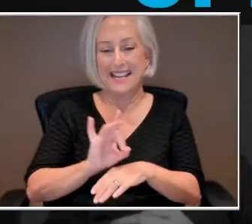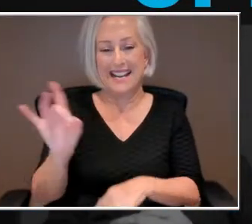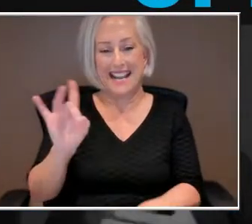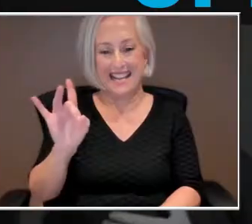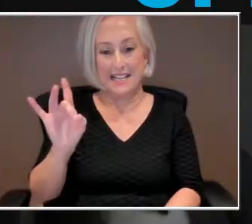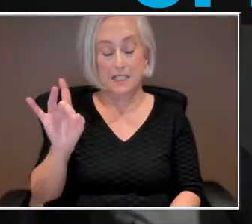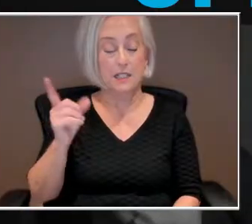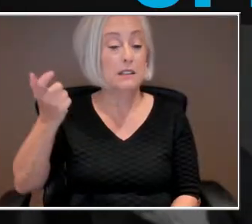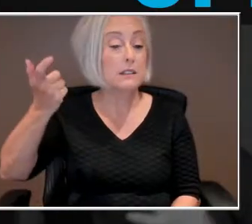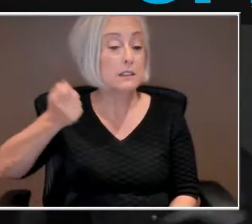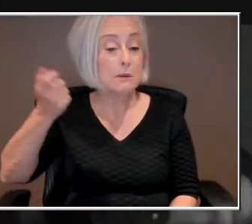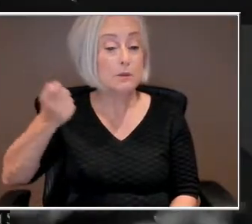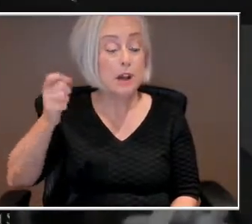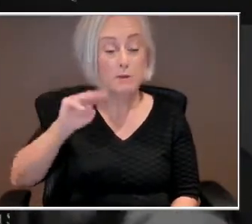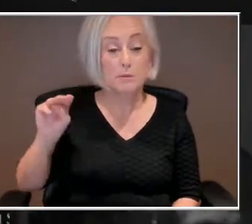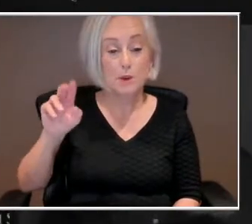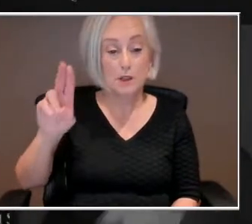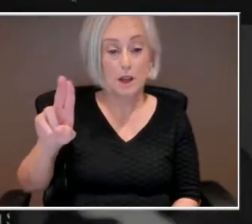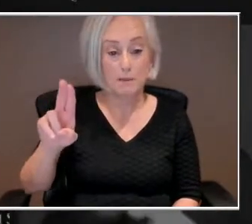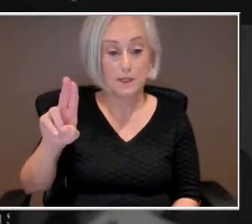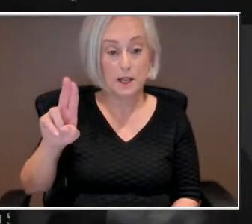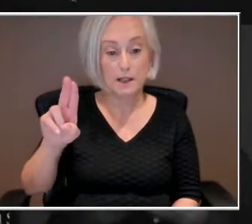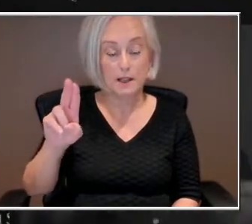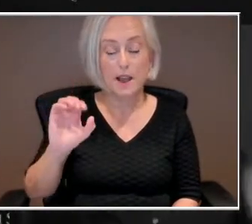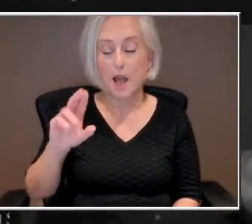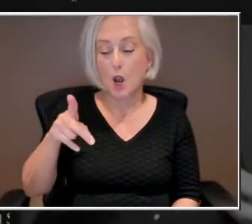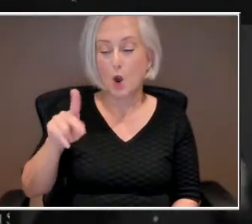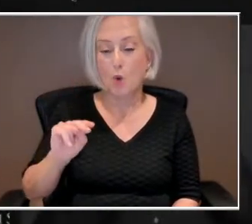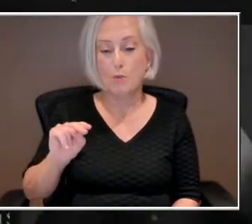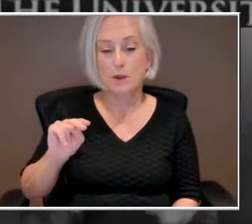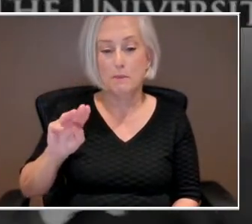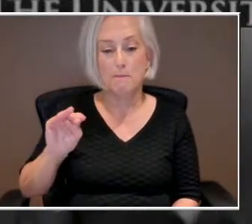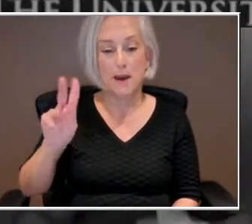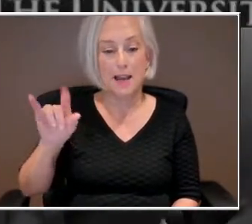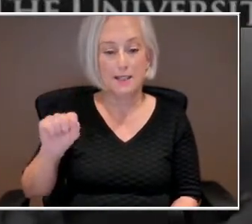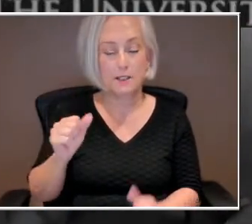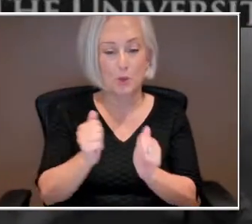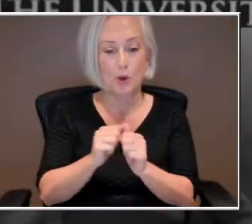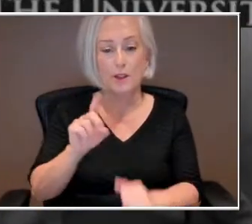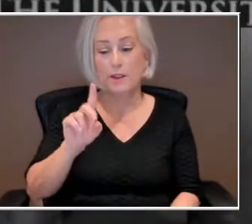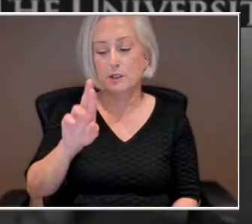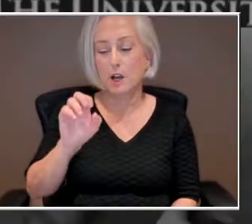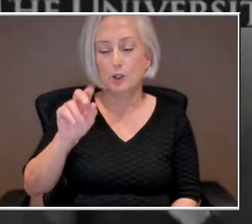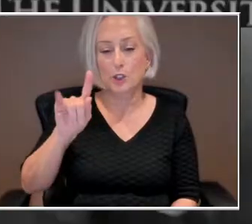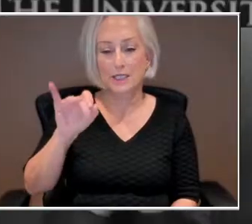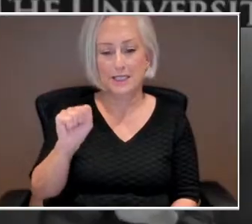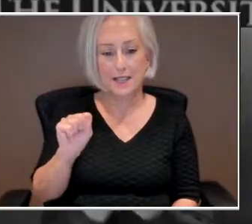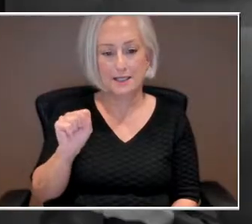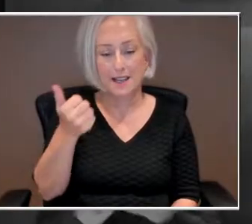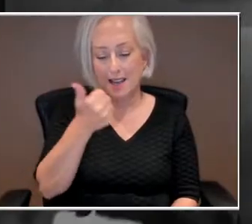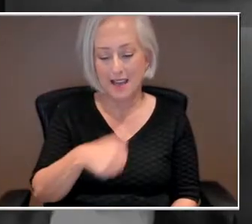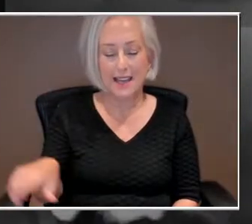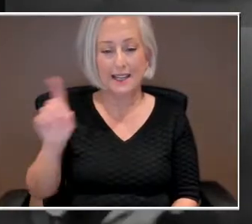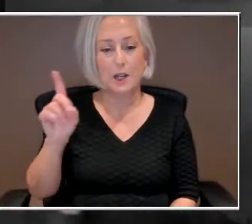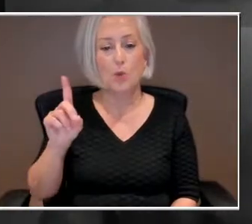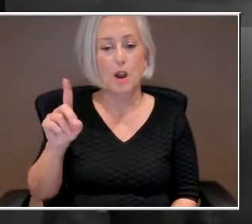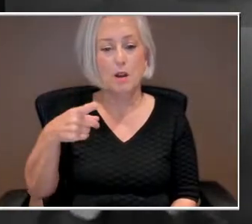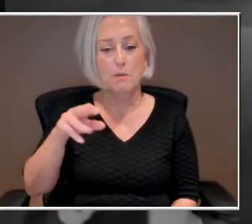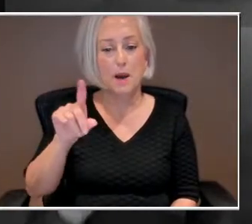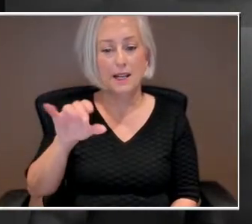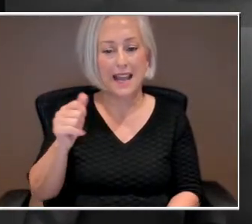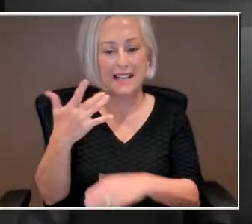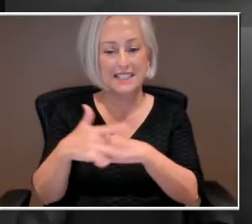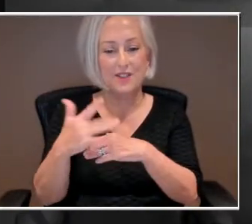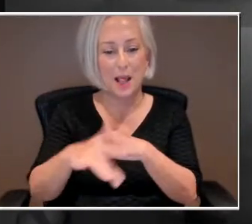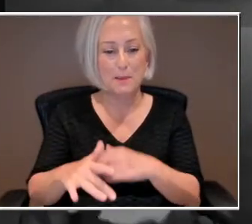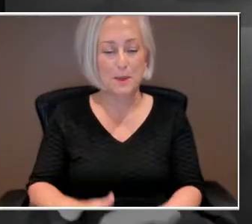Subscribe to our Morning Medical Update and Open Mics with Dr. Stites podcasts. Now everywhere podcasts are available.